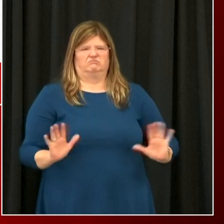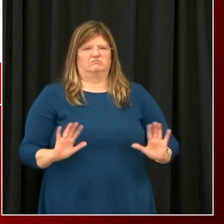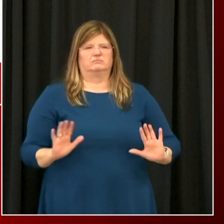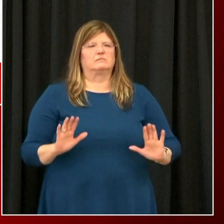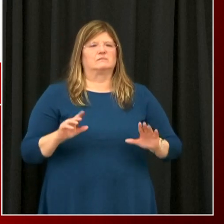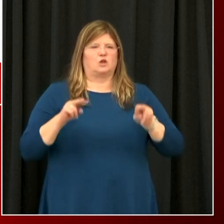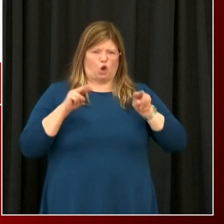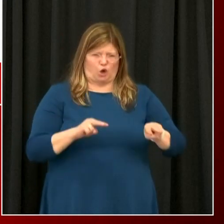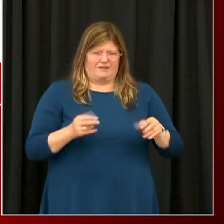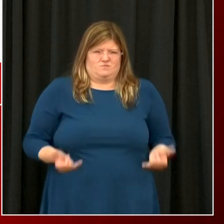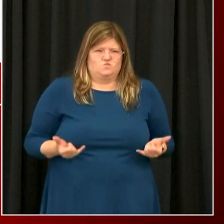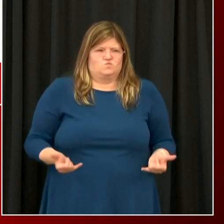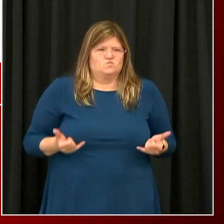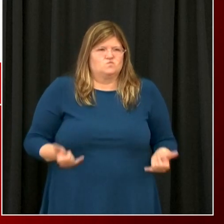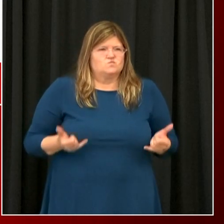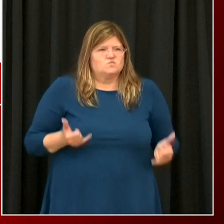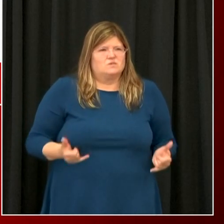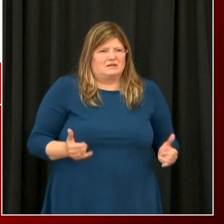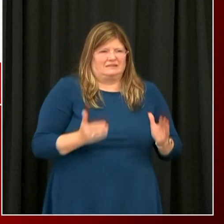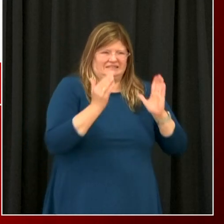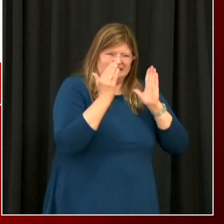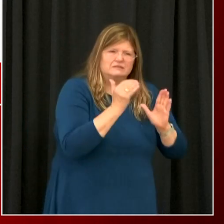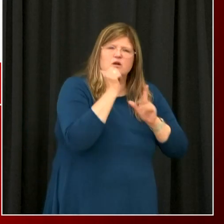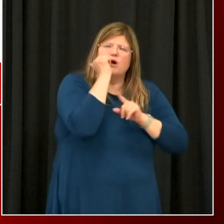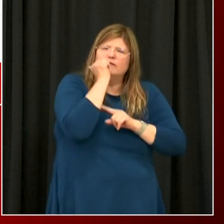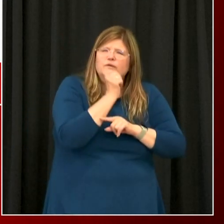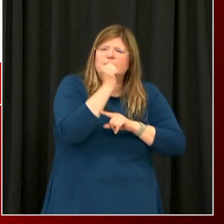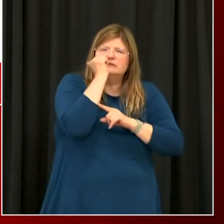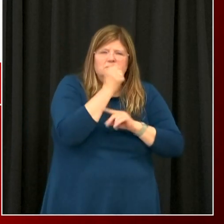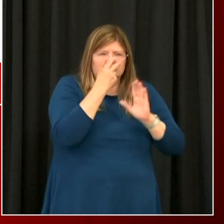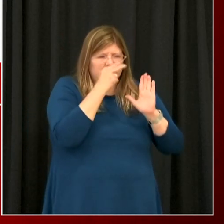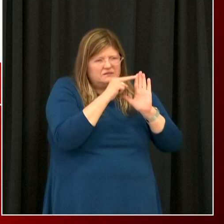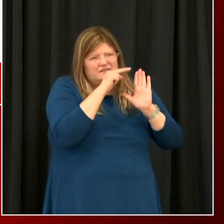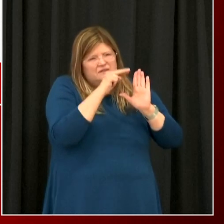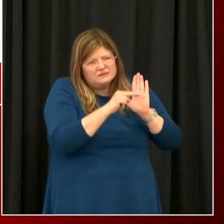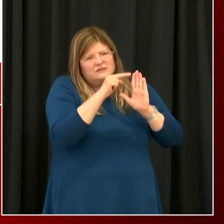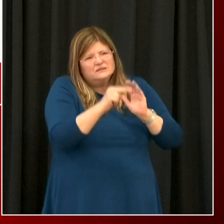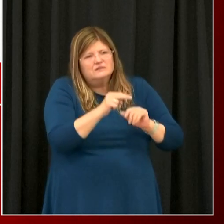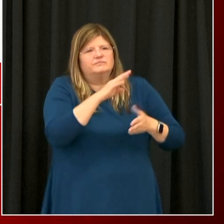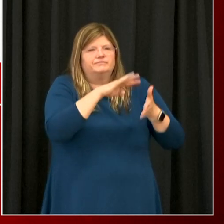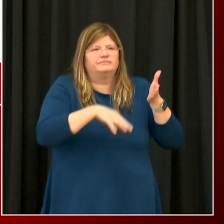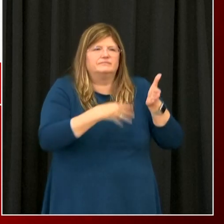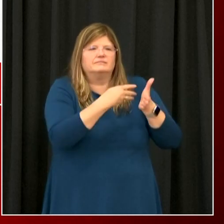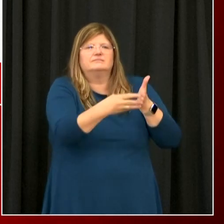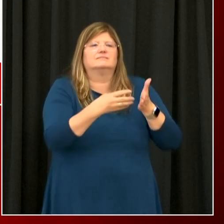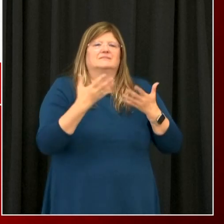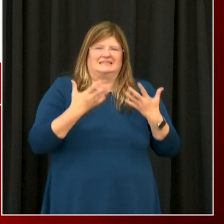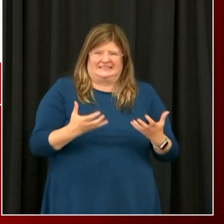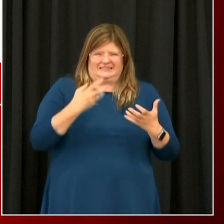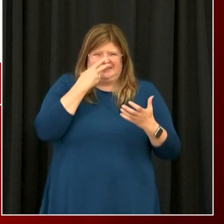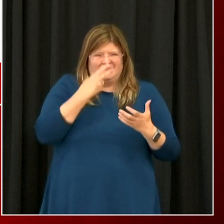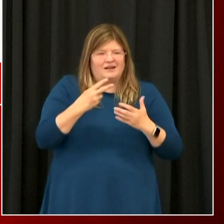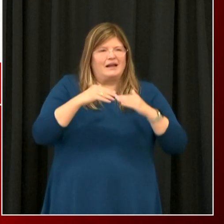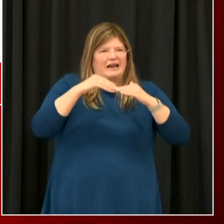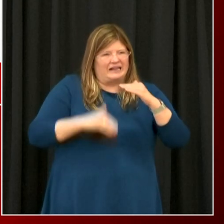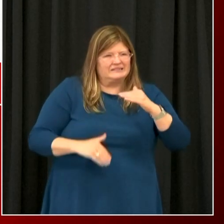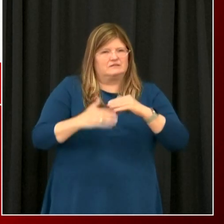this metric on a daily basis, and we want to have observations of it being less than 15% for